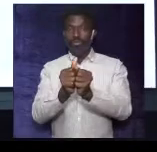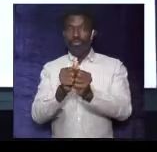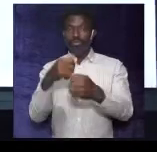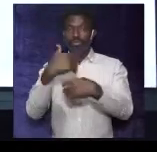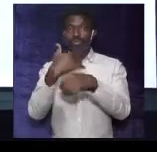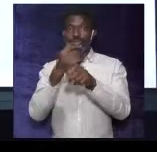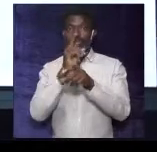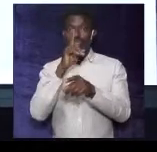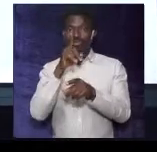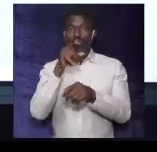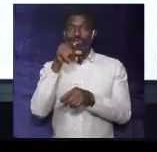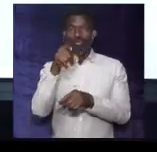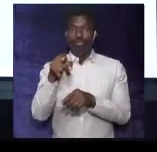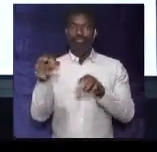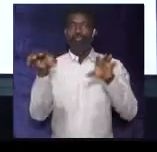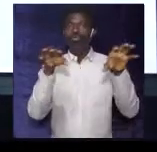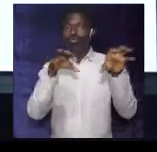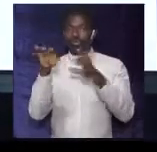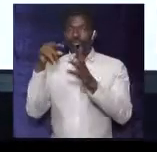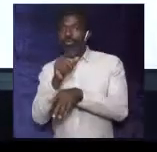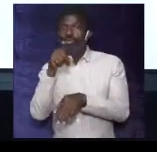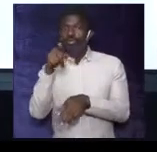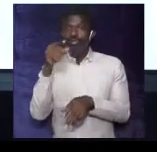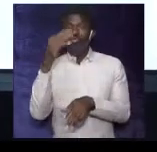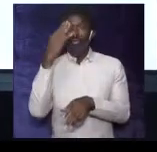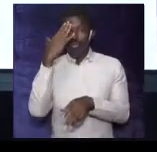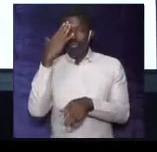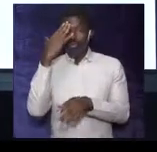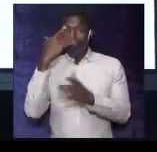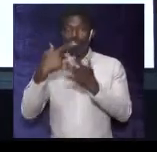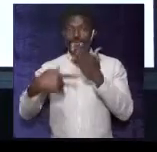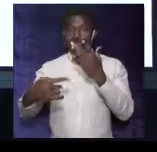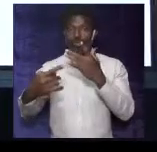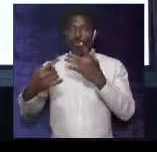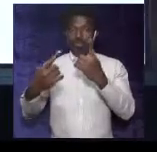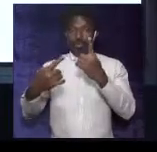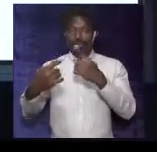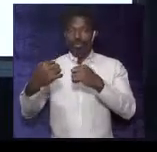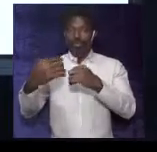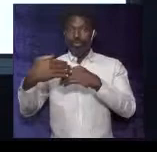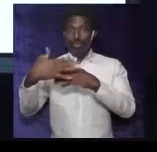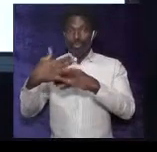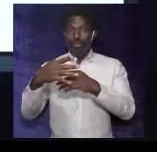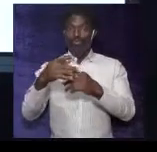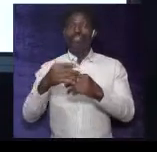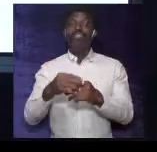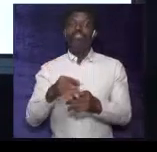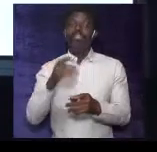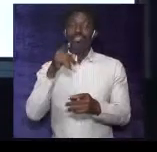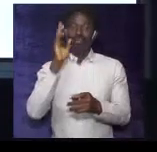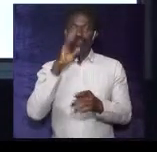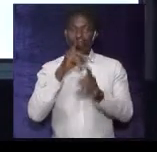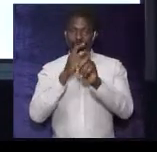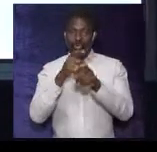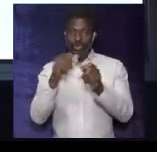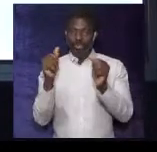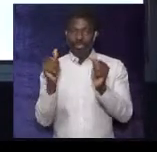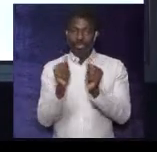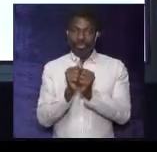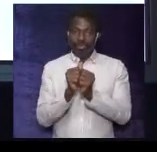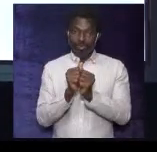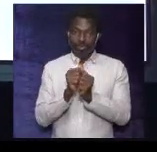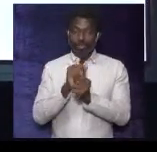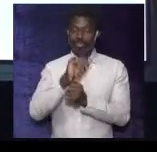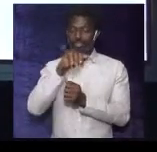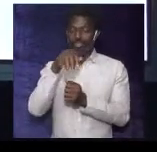with. Make sure you do this homework. You know what comes after. Definitely you'll be